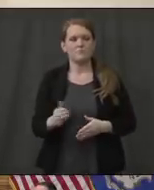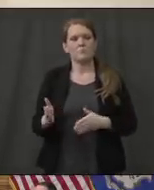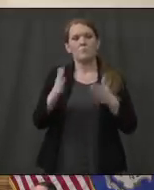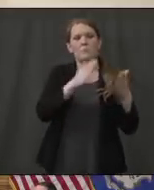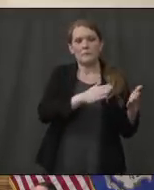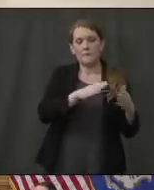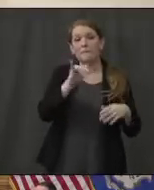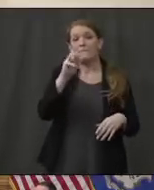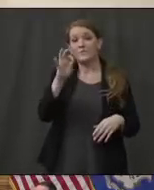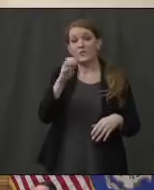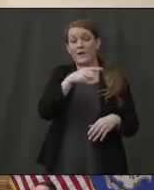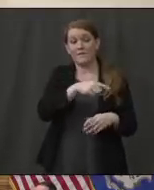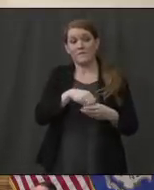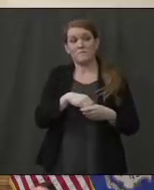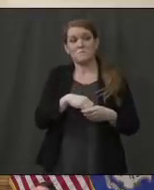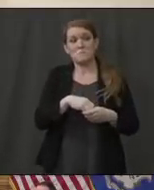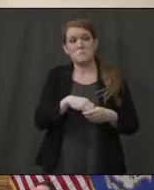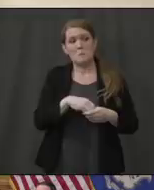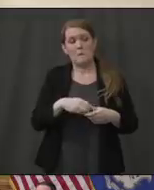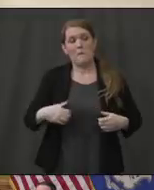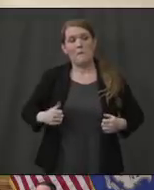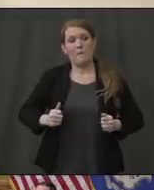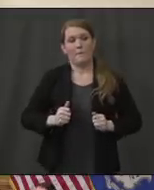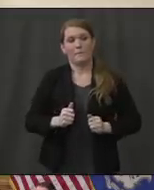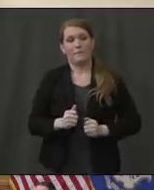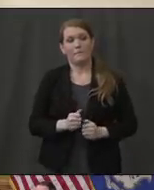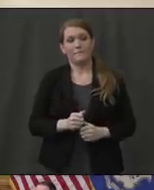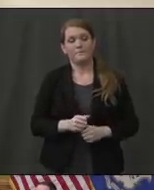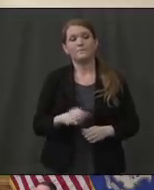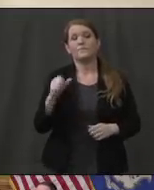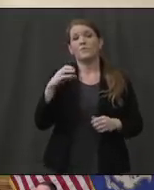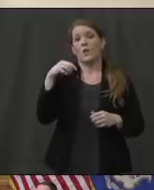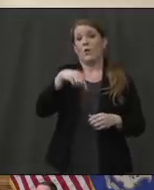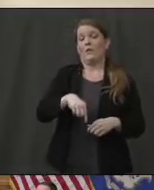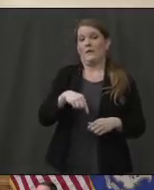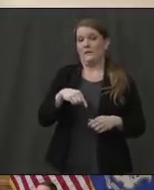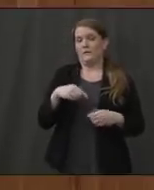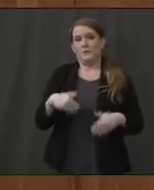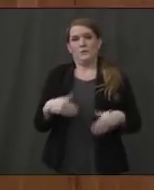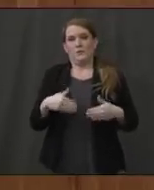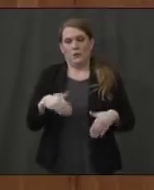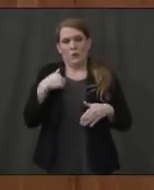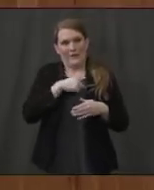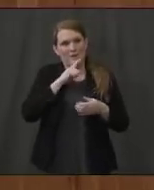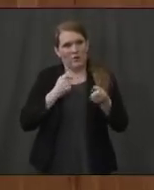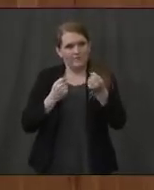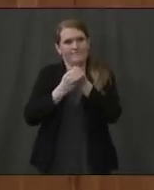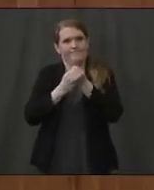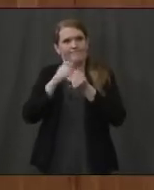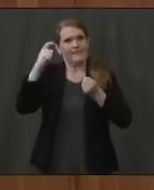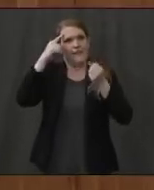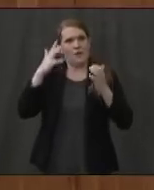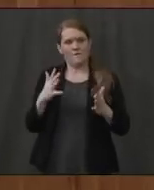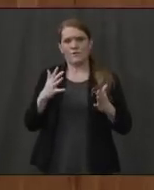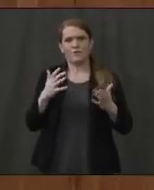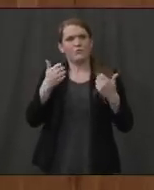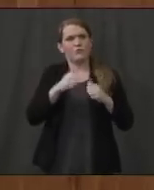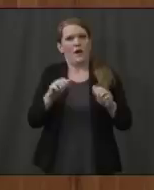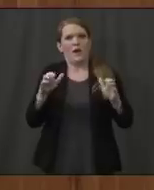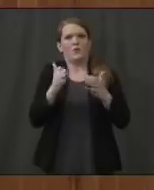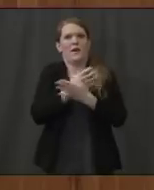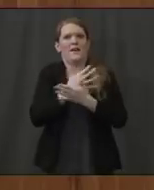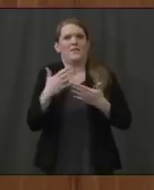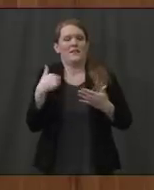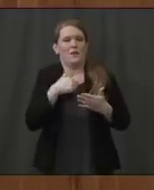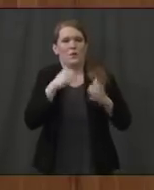at the direction of the governor is we're continuing to take all necessary actions to support and protect all the communities that we